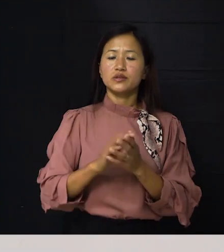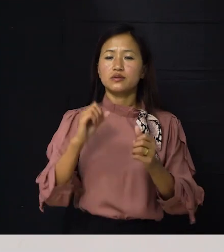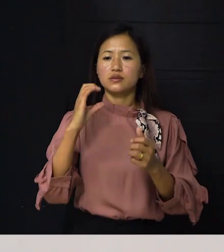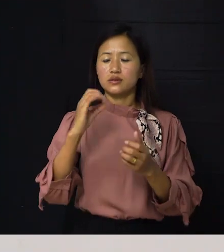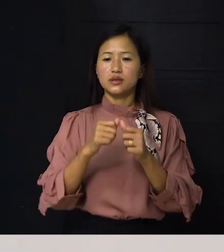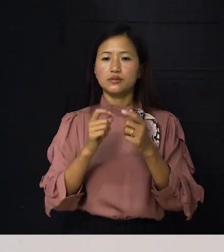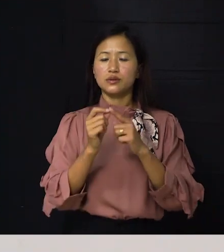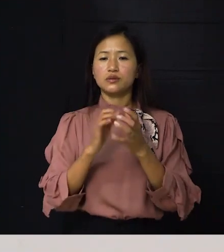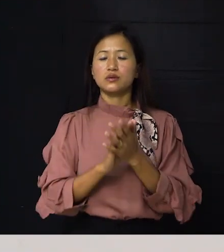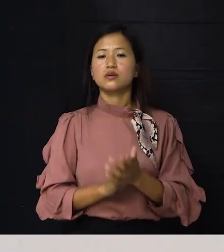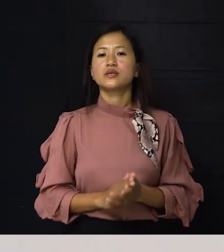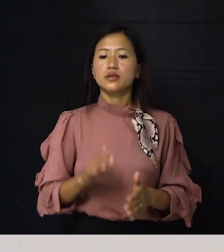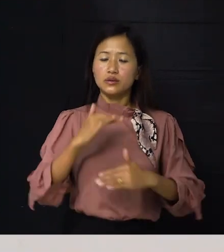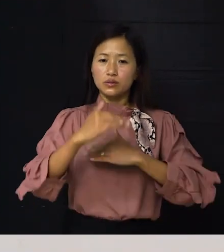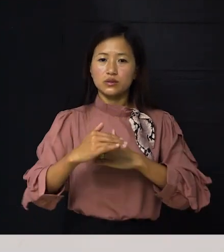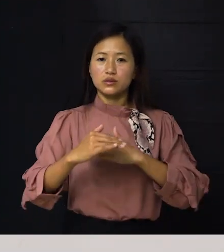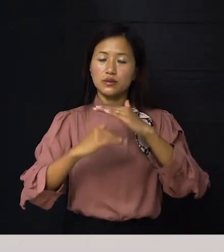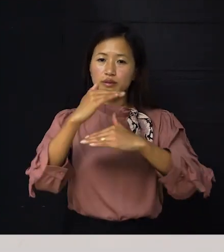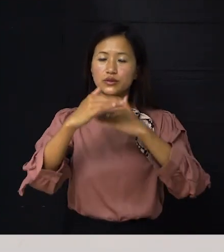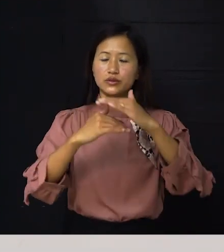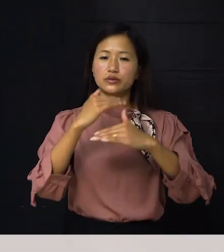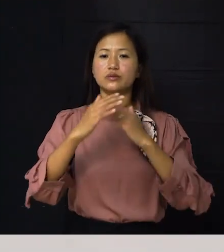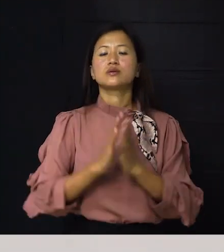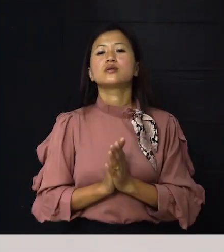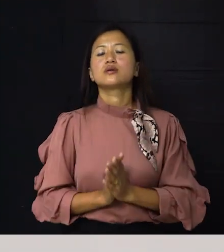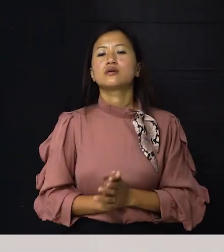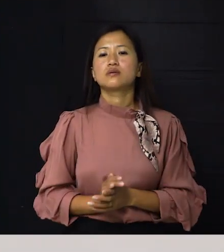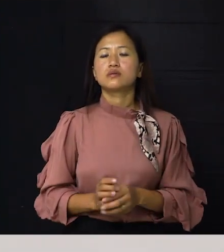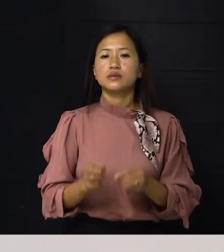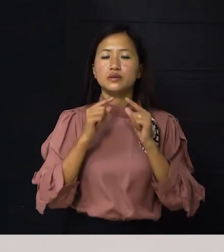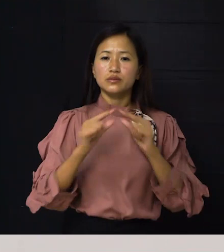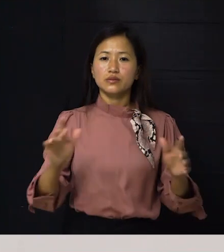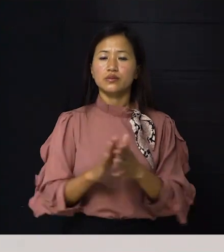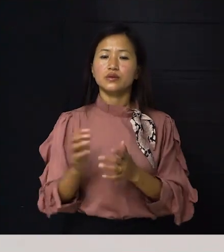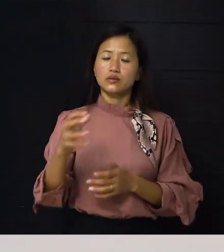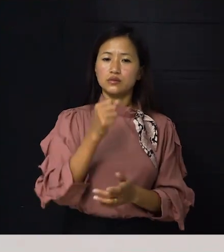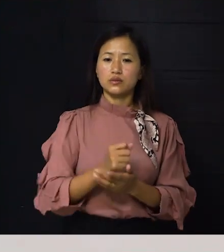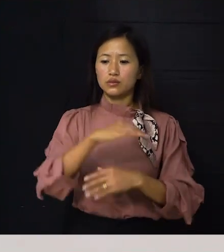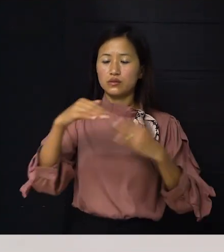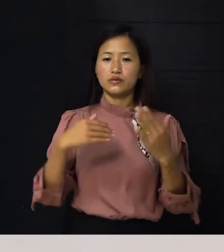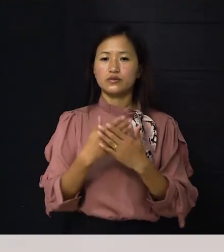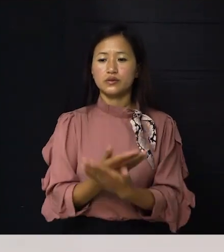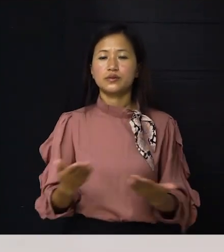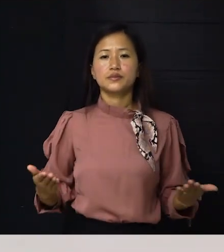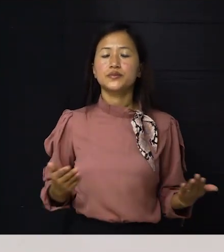or infantrymen, everything was arranged, and he took great control over them.